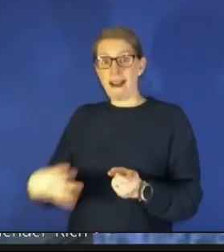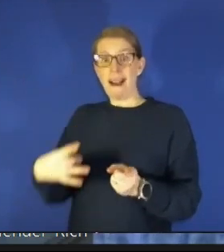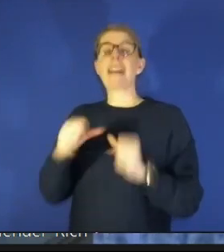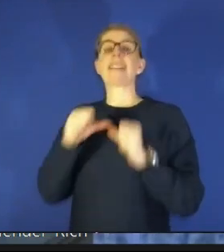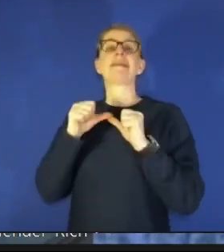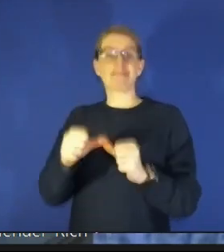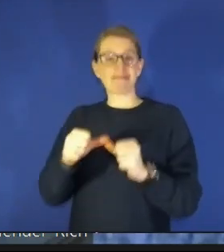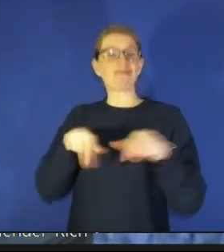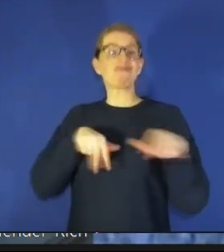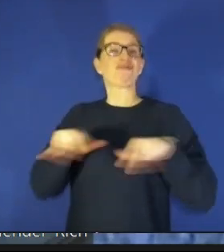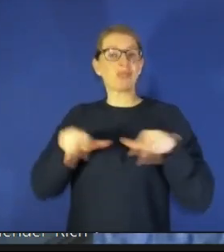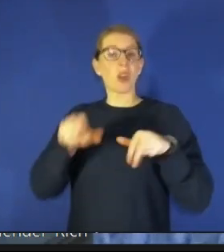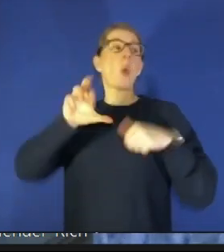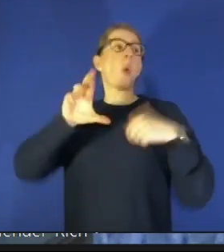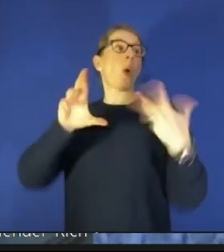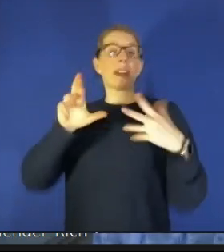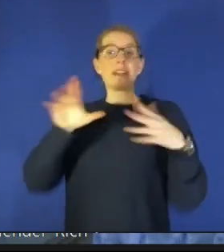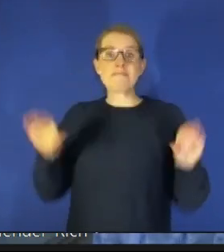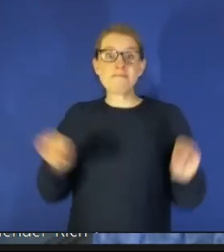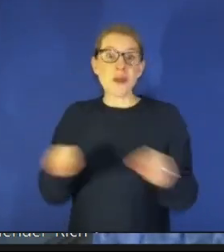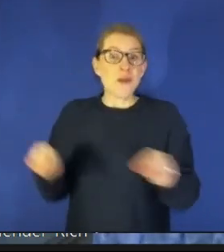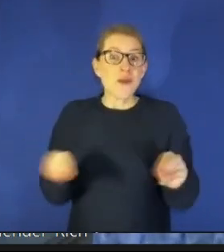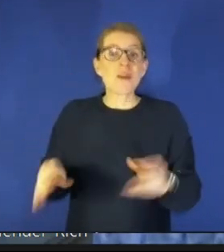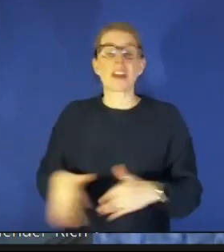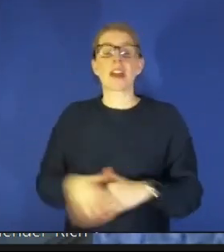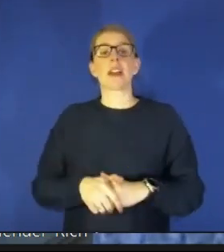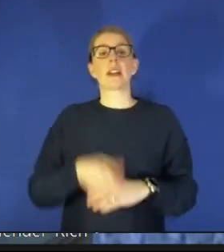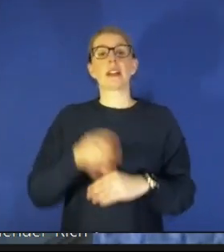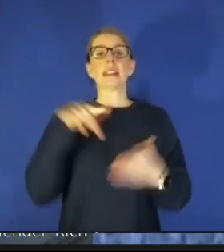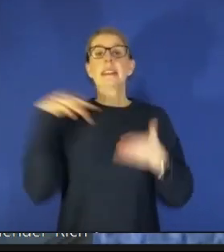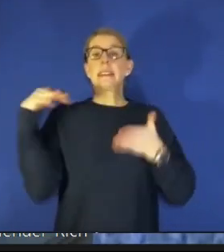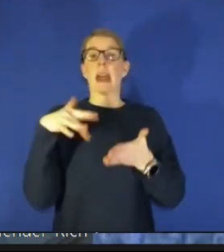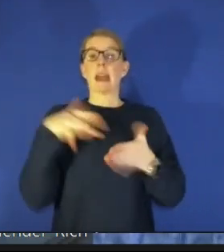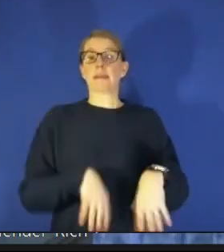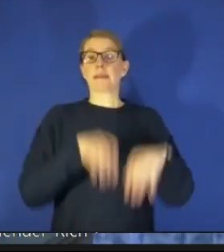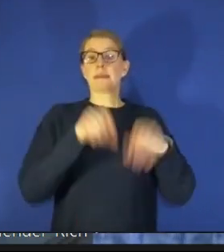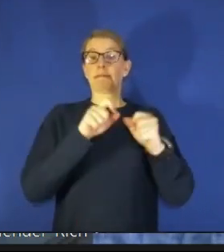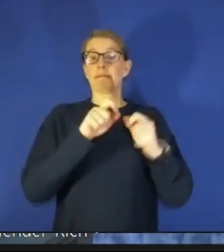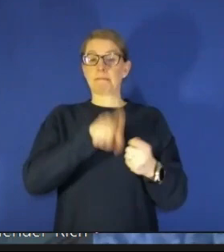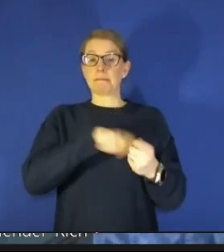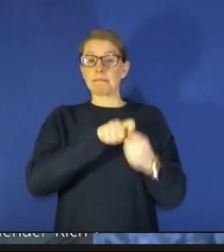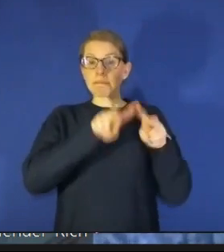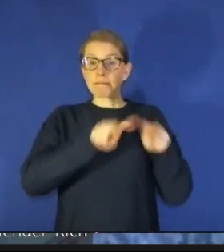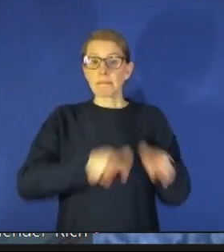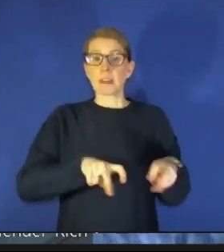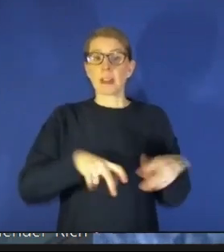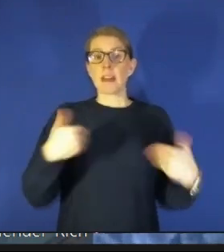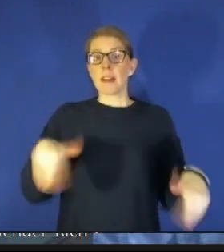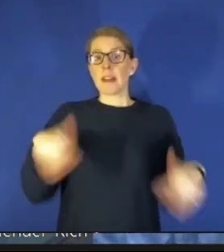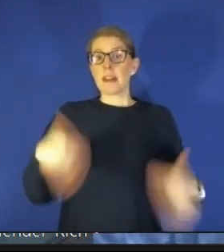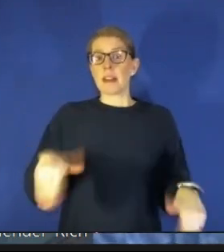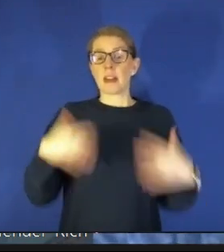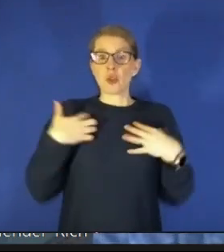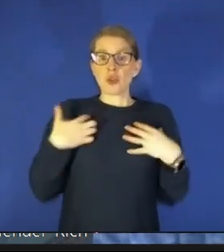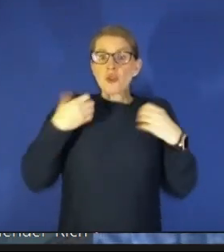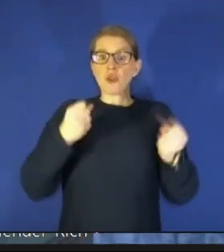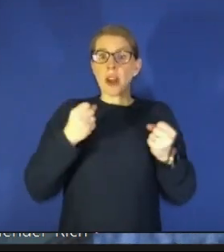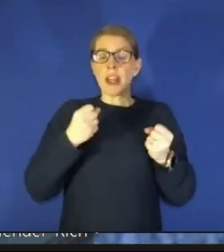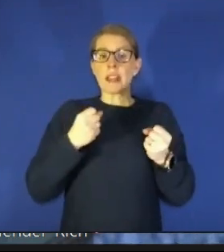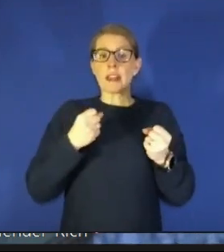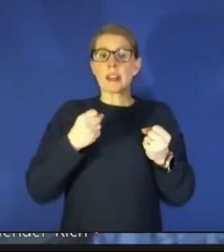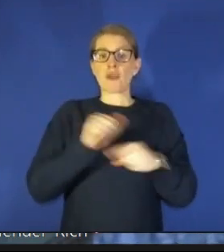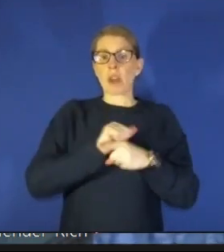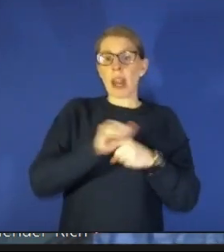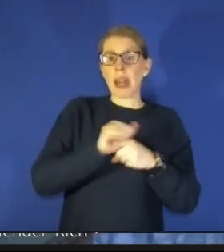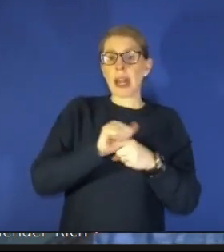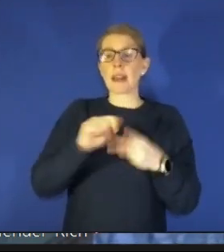do in a consistent manner. So there have been studies done looking specifically at, the strength training versus